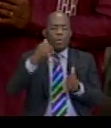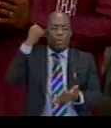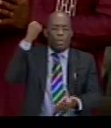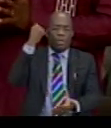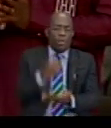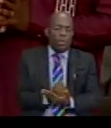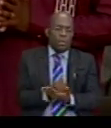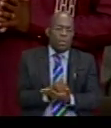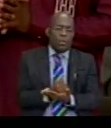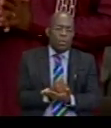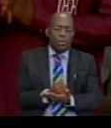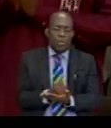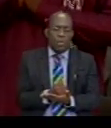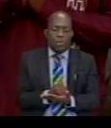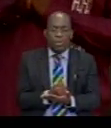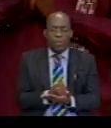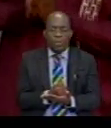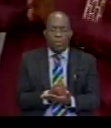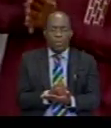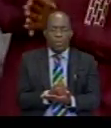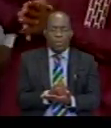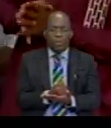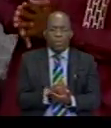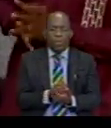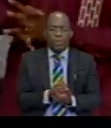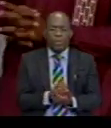Amen. Amen.